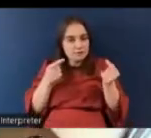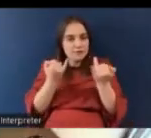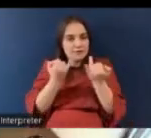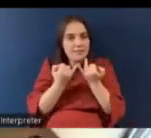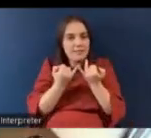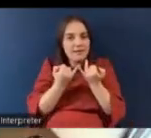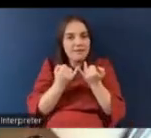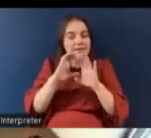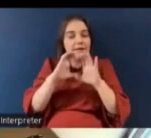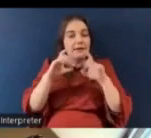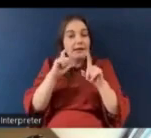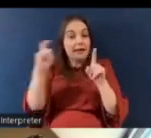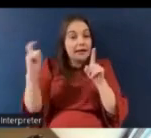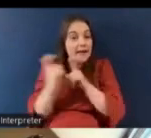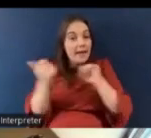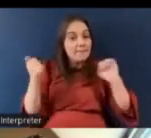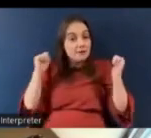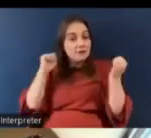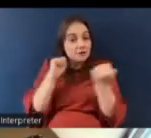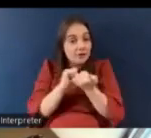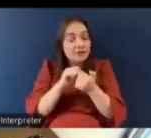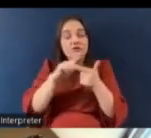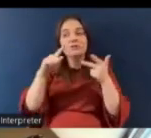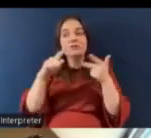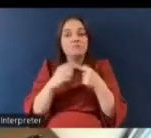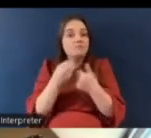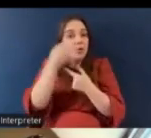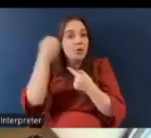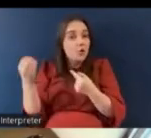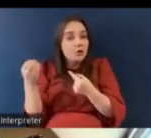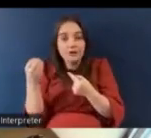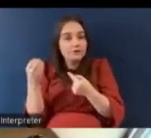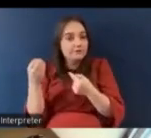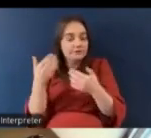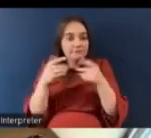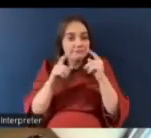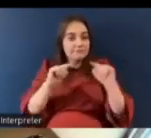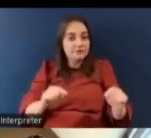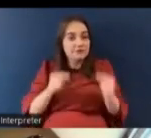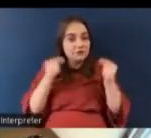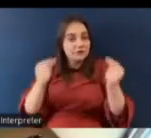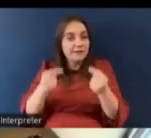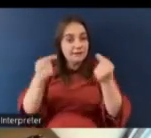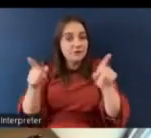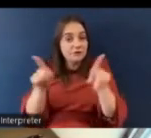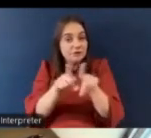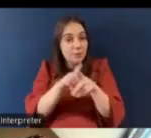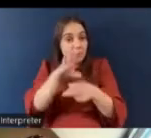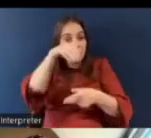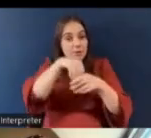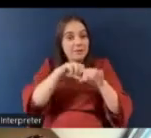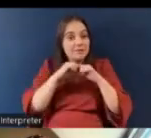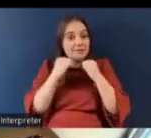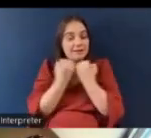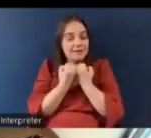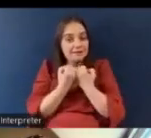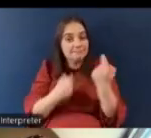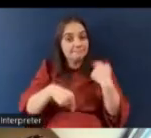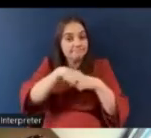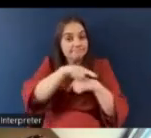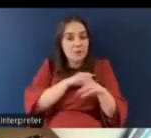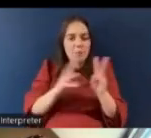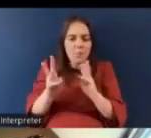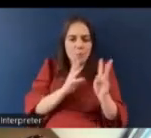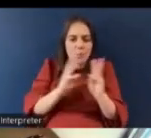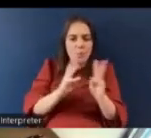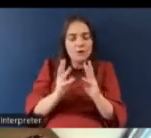as climate change and other challenges facing our society. So we have been working on the